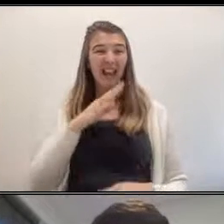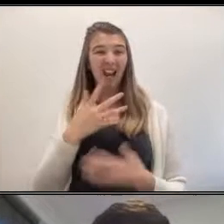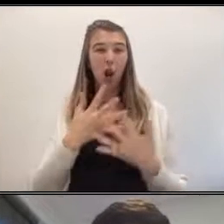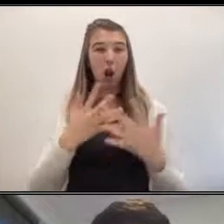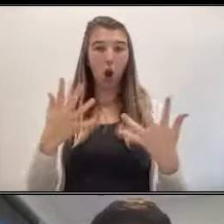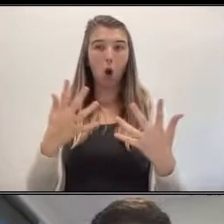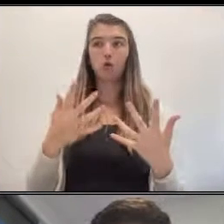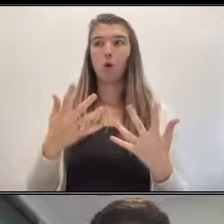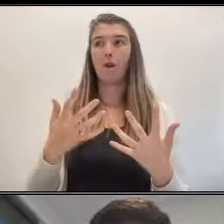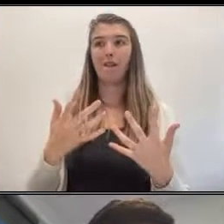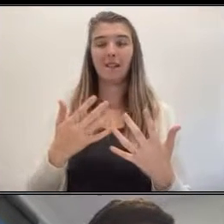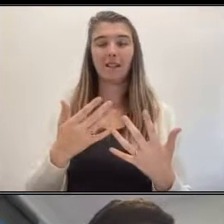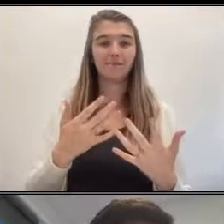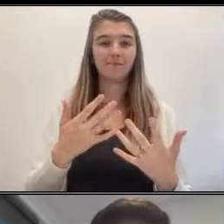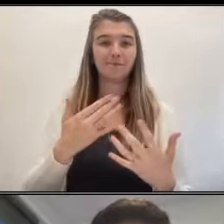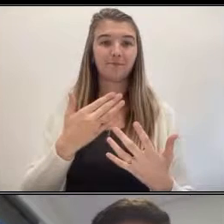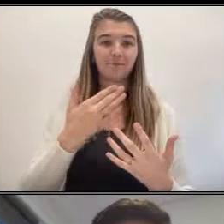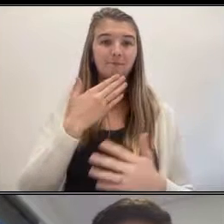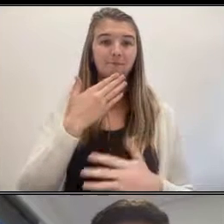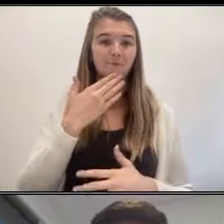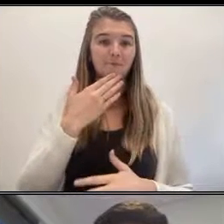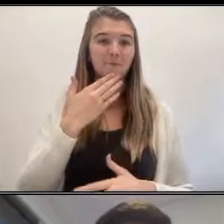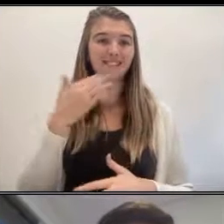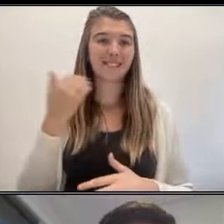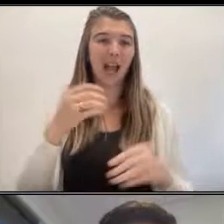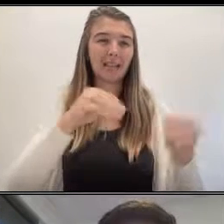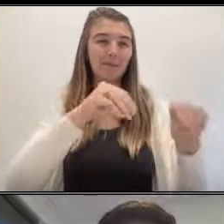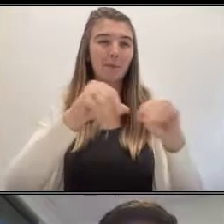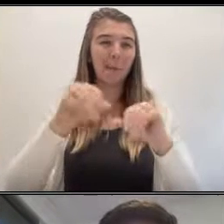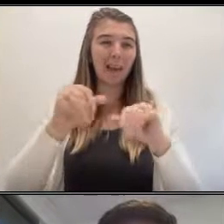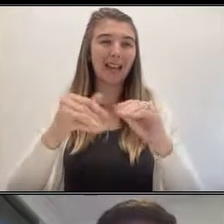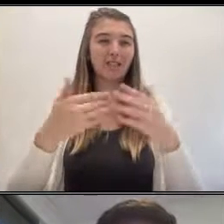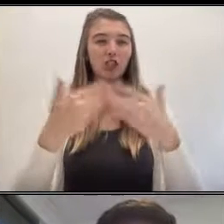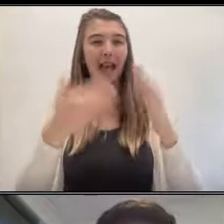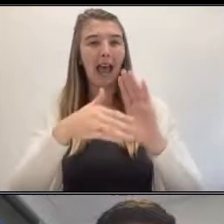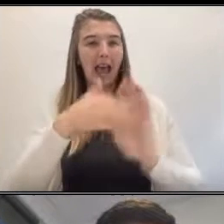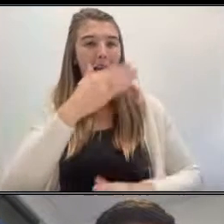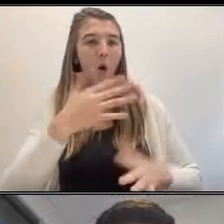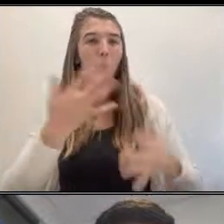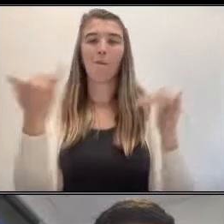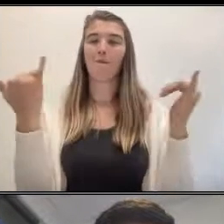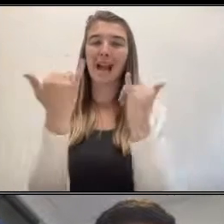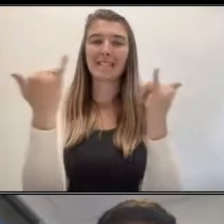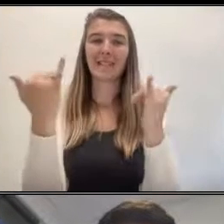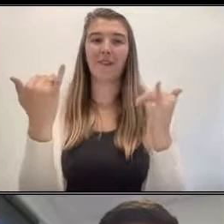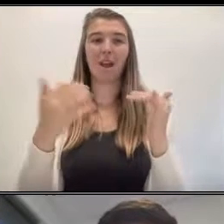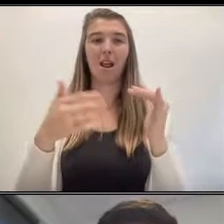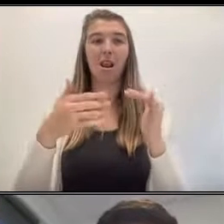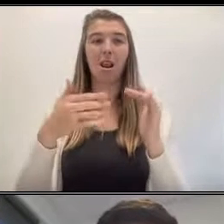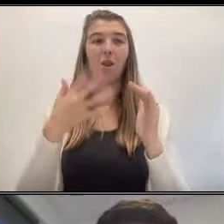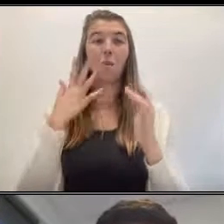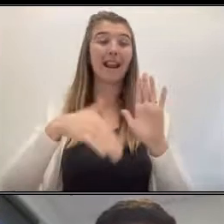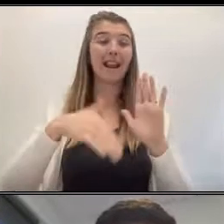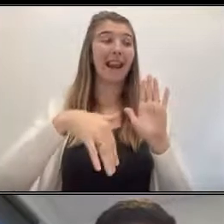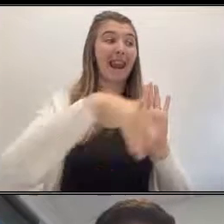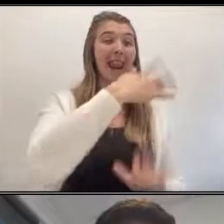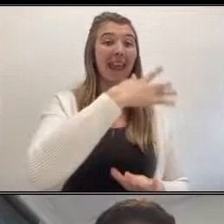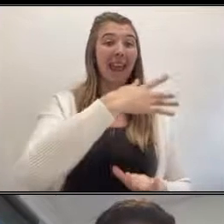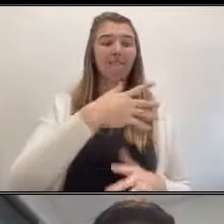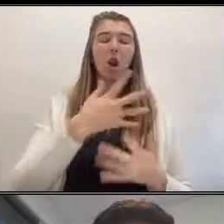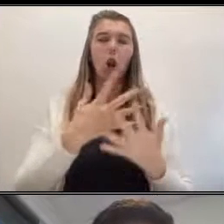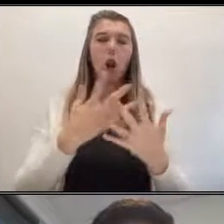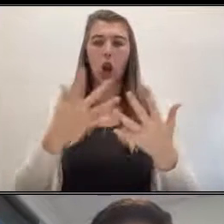nice day out of the beach or in a festival or in a concert. When you leave, there is plenty of